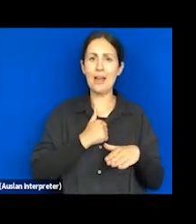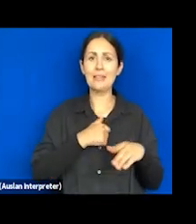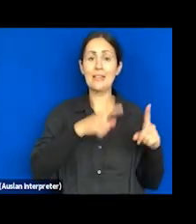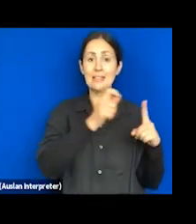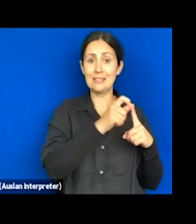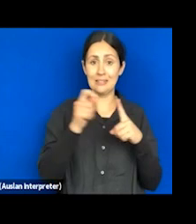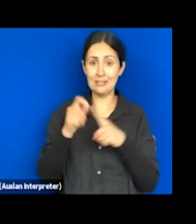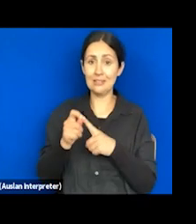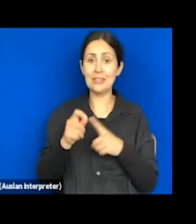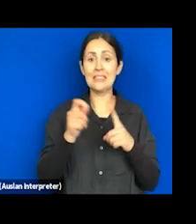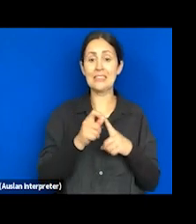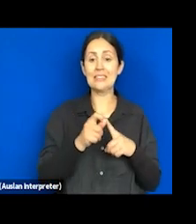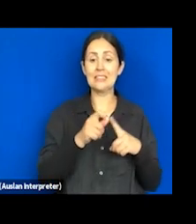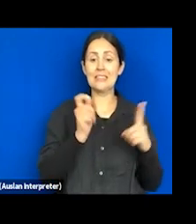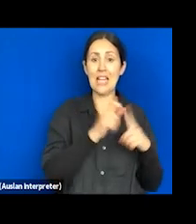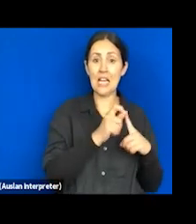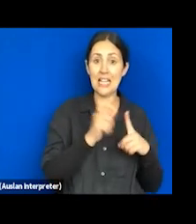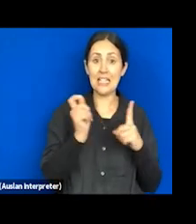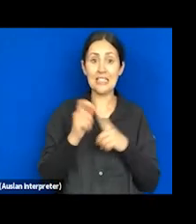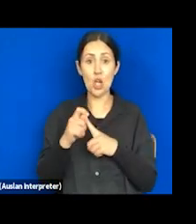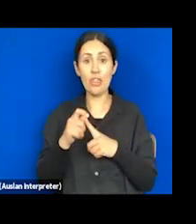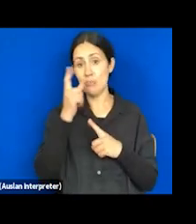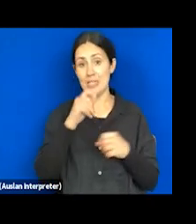can address a lot of these issues. From